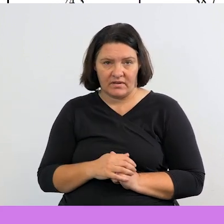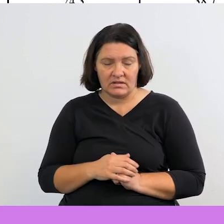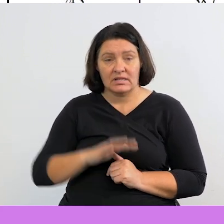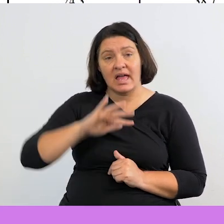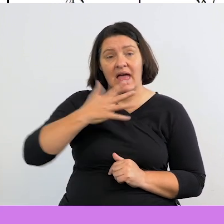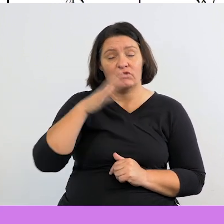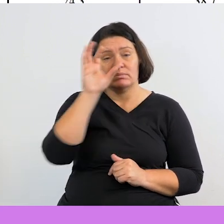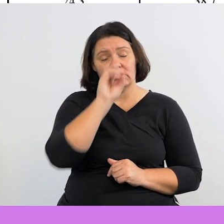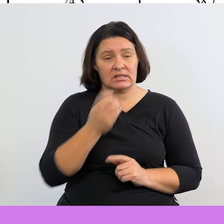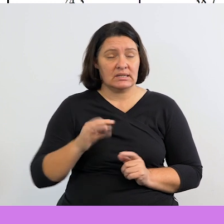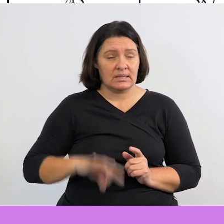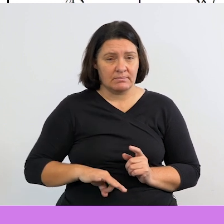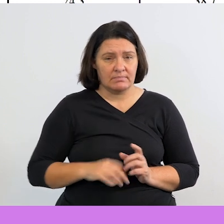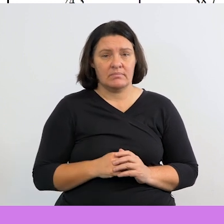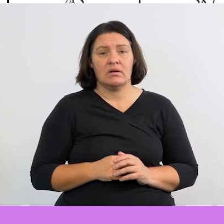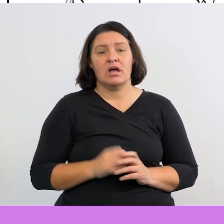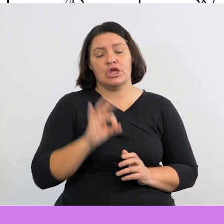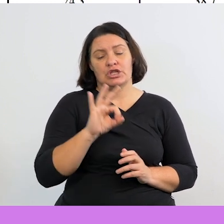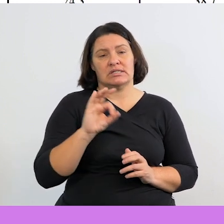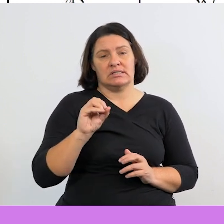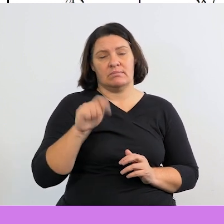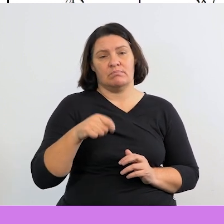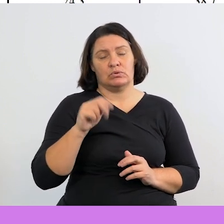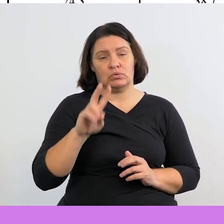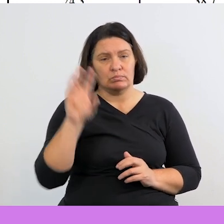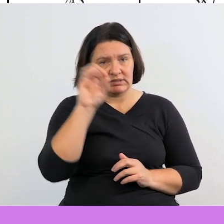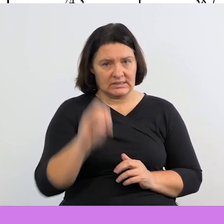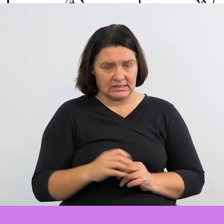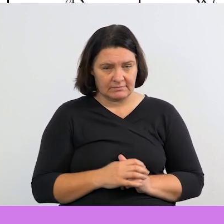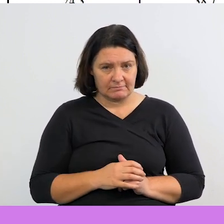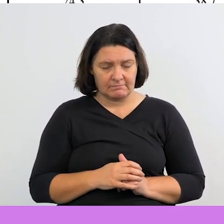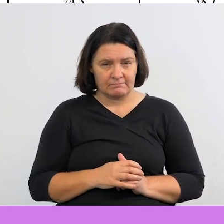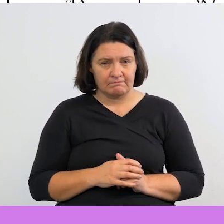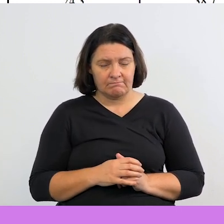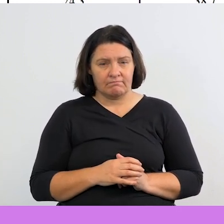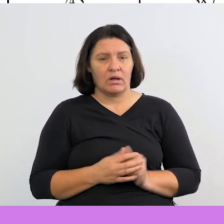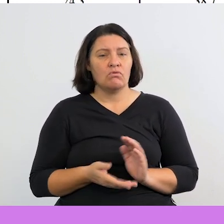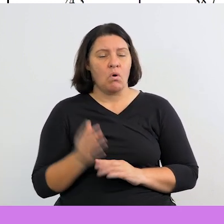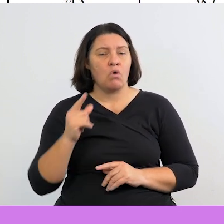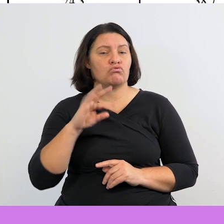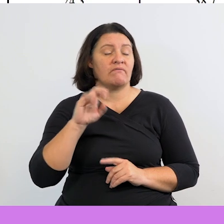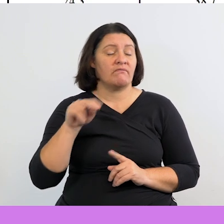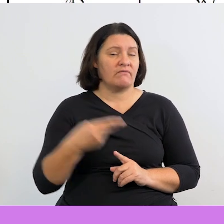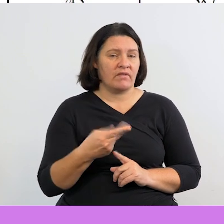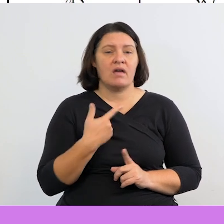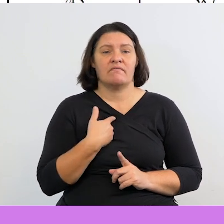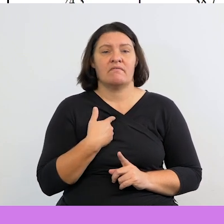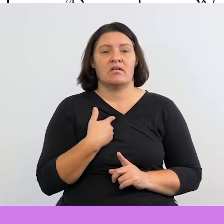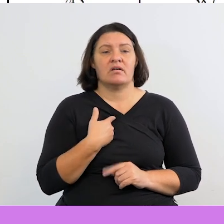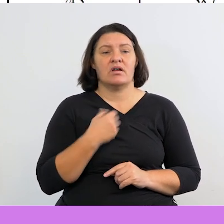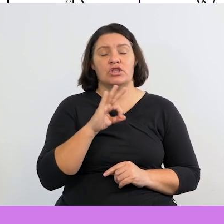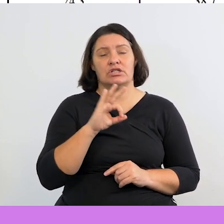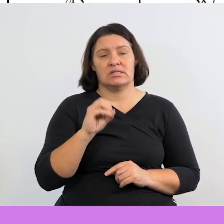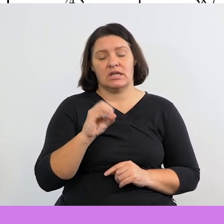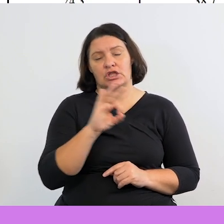2015, the average percentage income is 30,2%, right? So let's go to our graph.